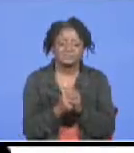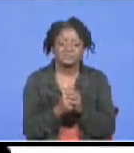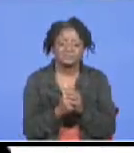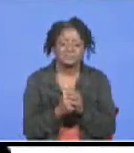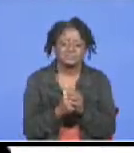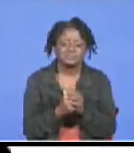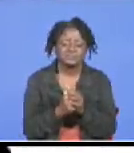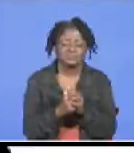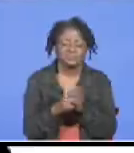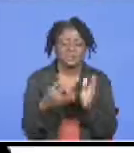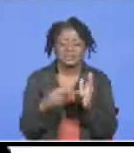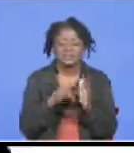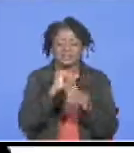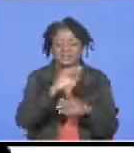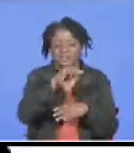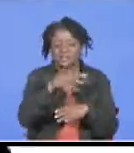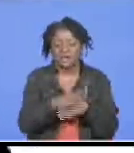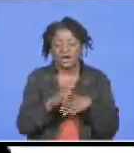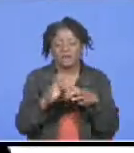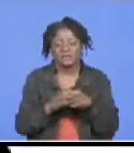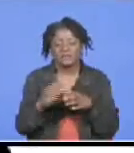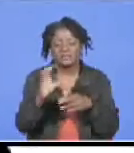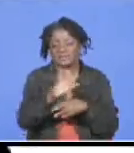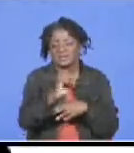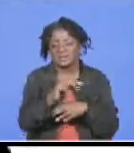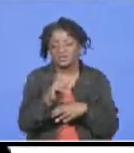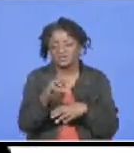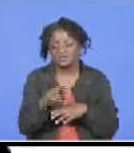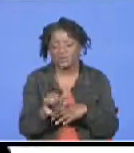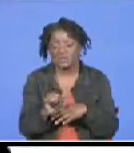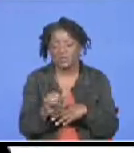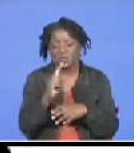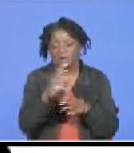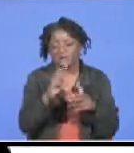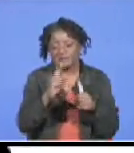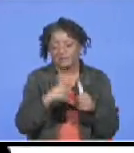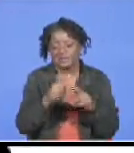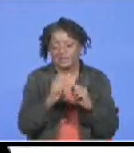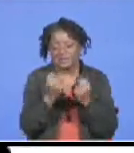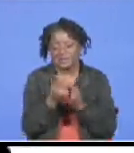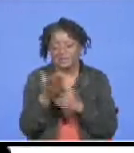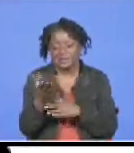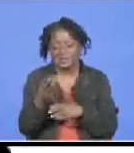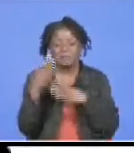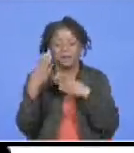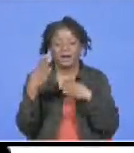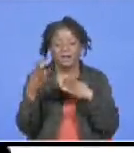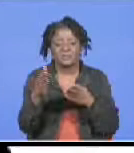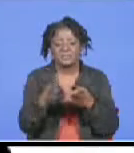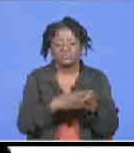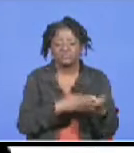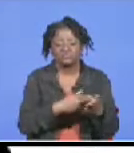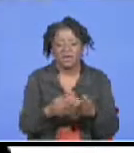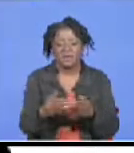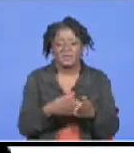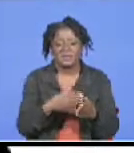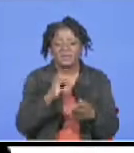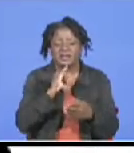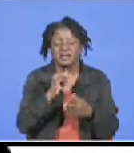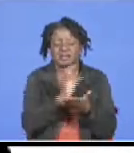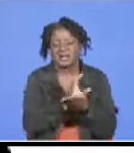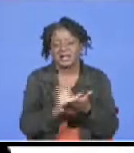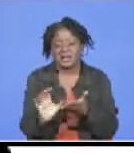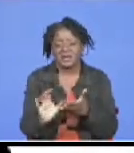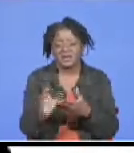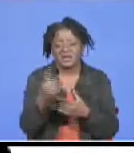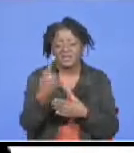Job of the century. One of the first teams on the ground, Bahamas Striping, is well on its way to clearing the mud. We're getting